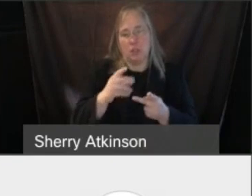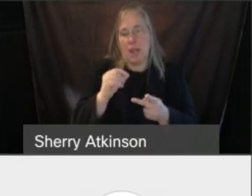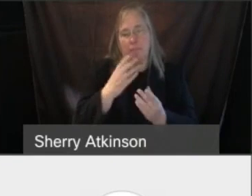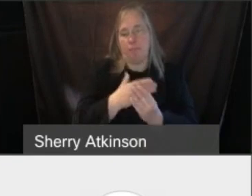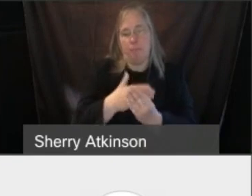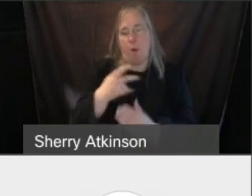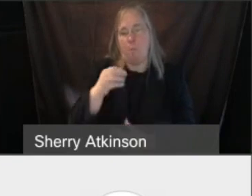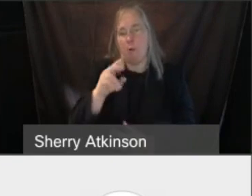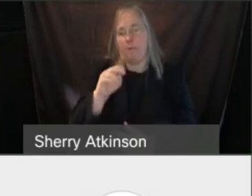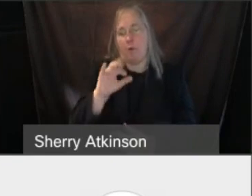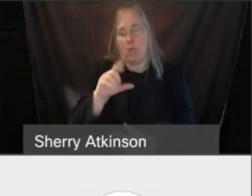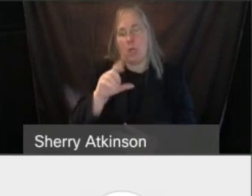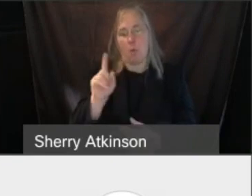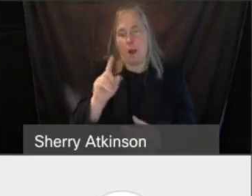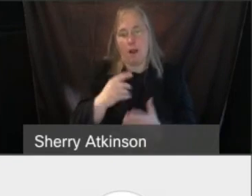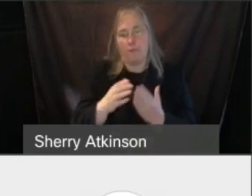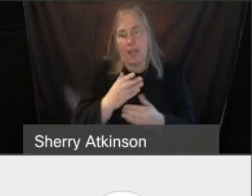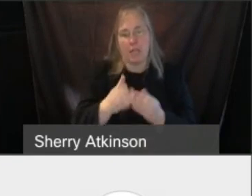Larry, can I make a comment there?